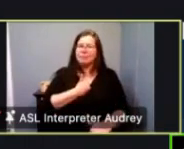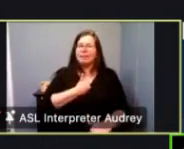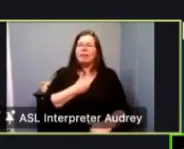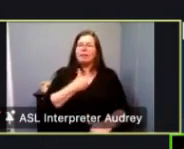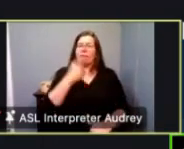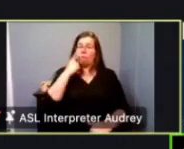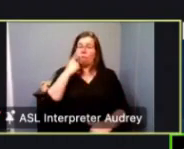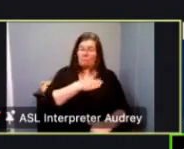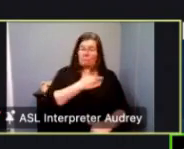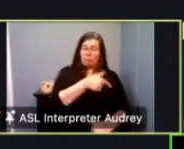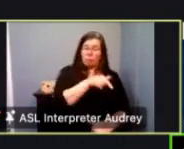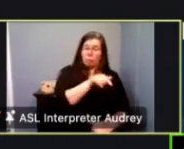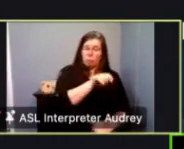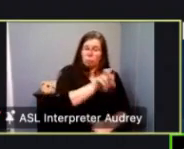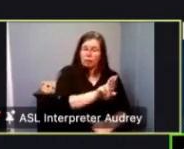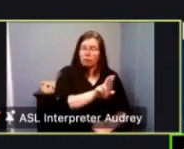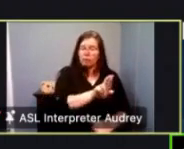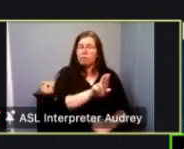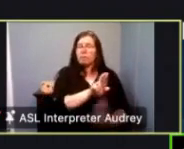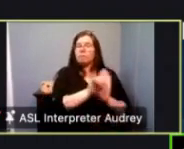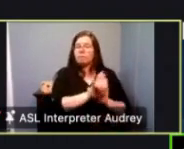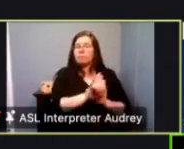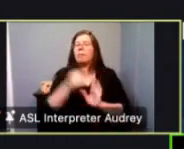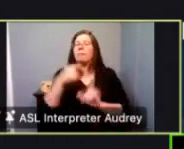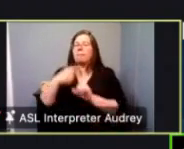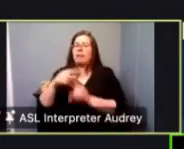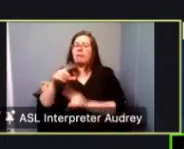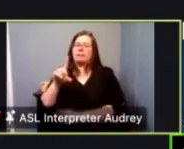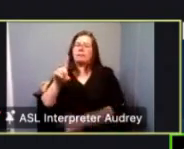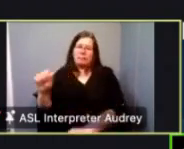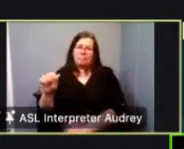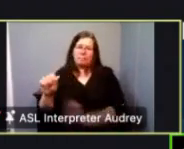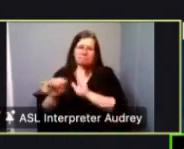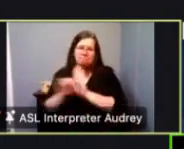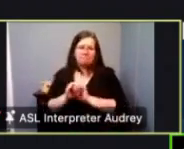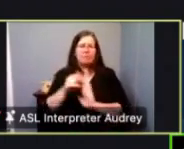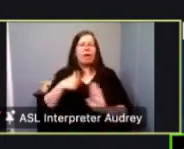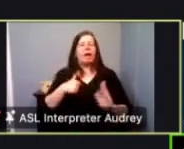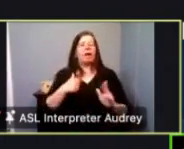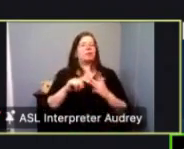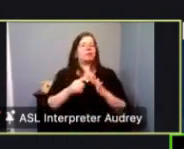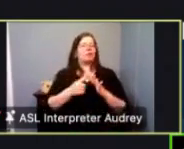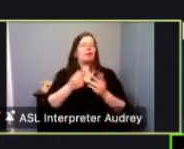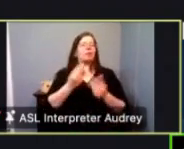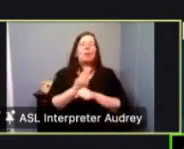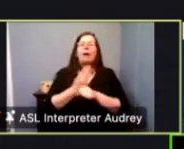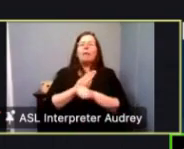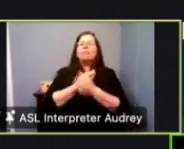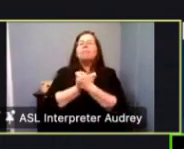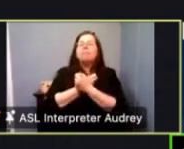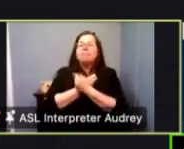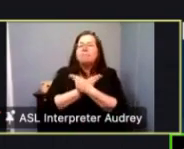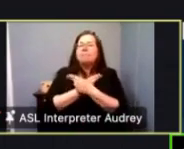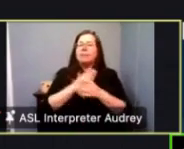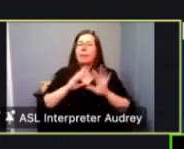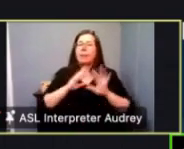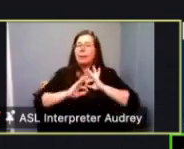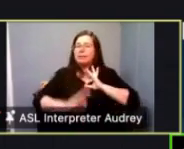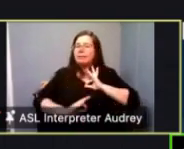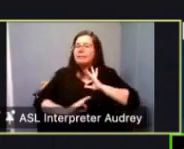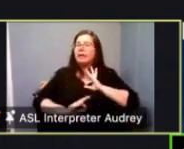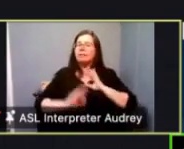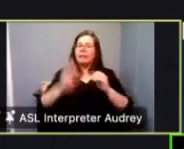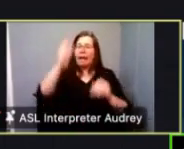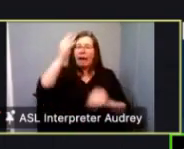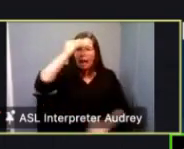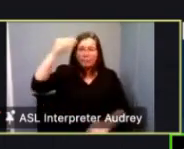of my queerness, but in terms of my disability as well. I slowly started to experiment with bow ties, button downs, backwards hats, and other markers